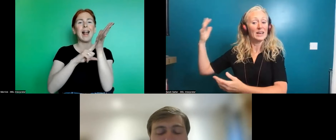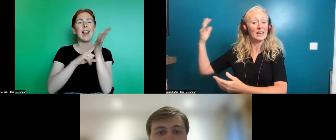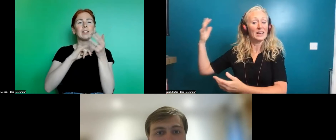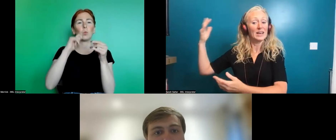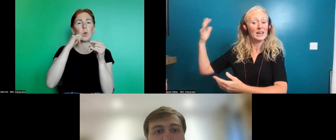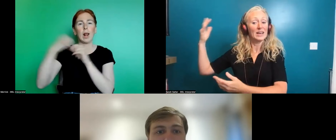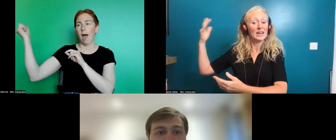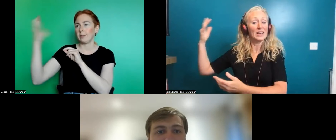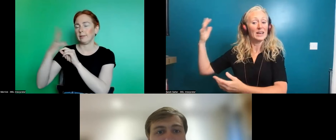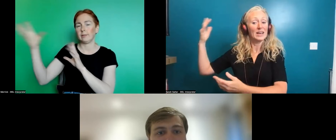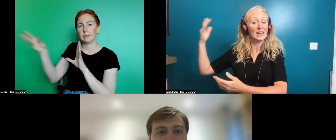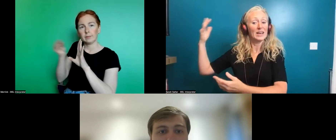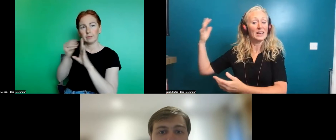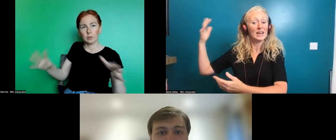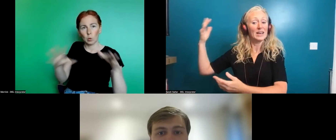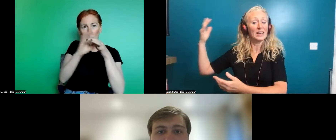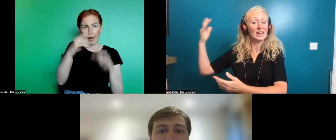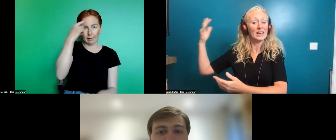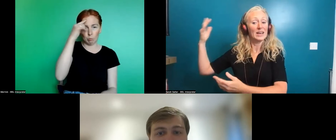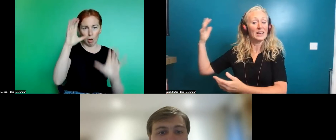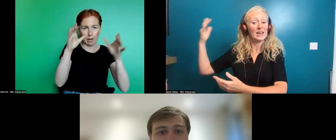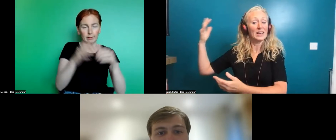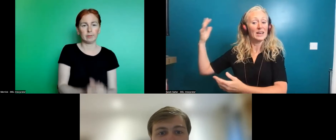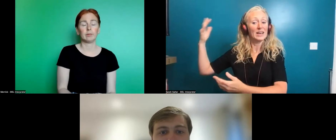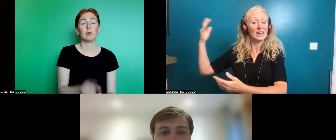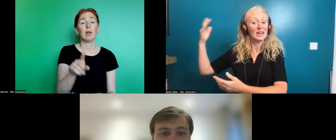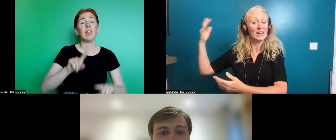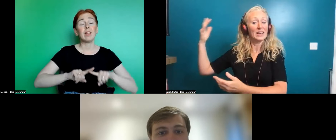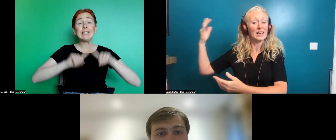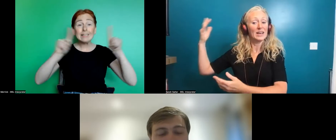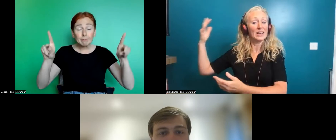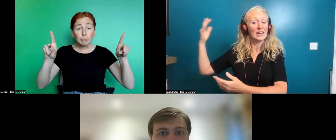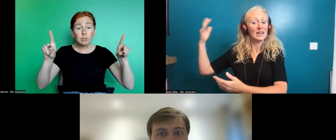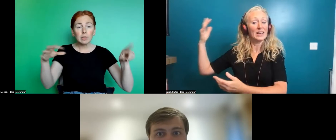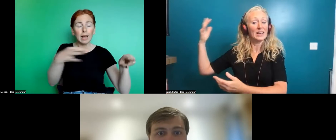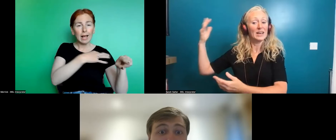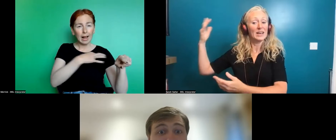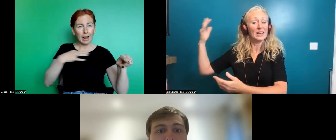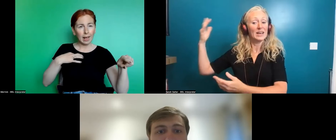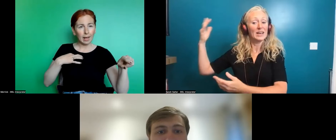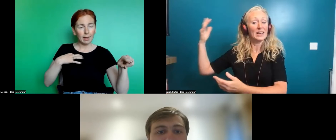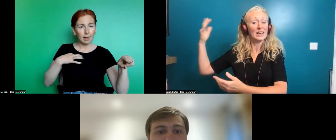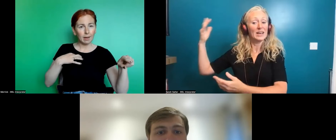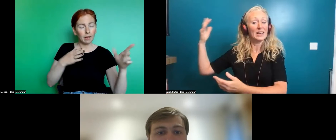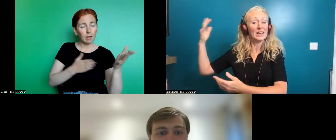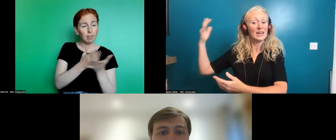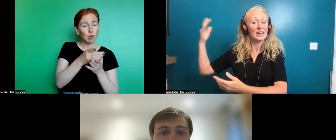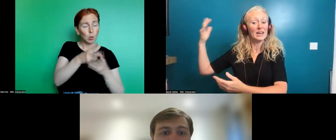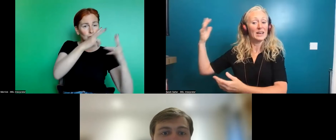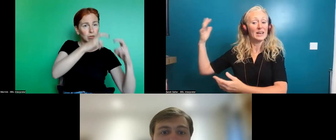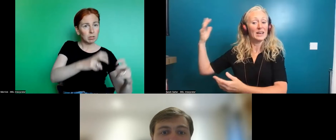clinic and having routine investigations and being in a natural history study as a patient is that you'll have many more detailed